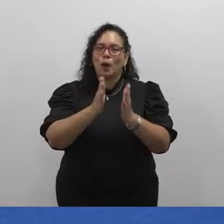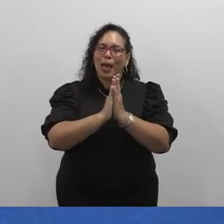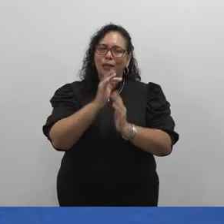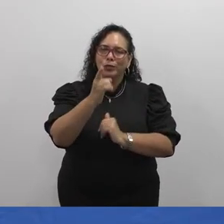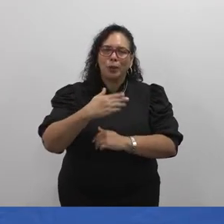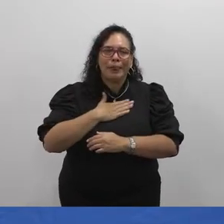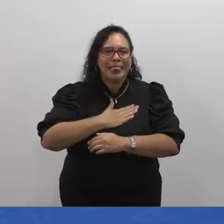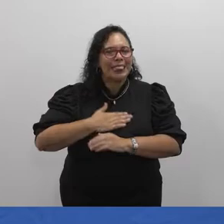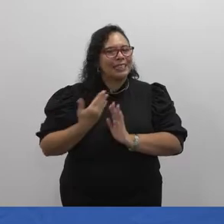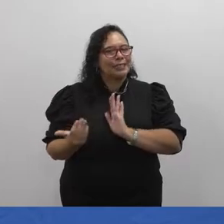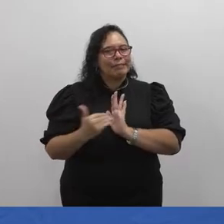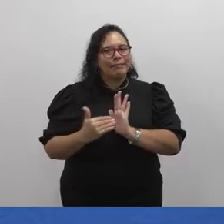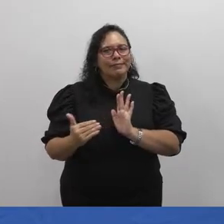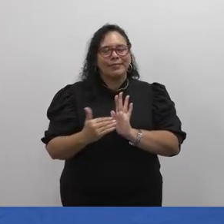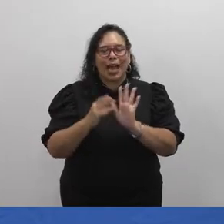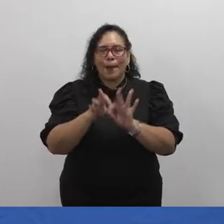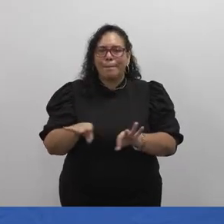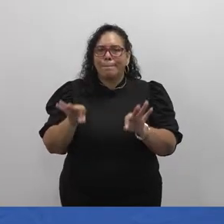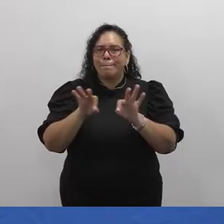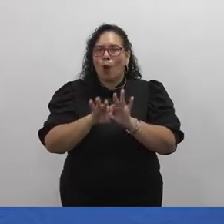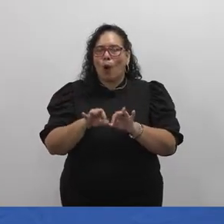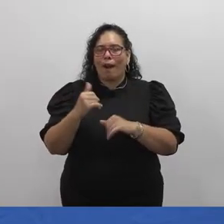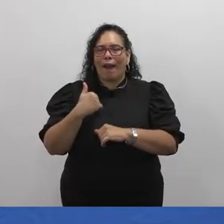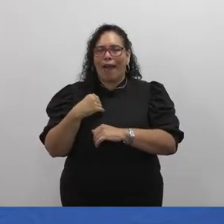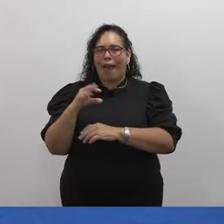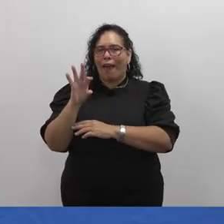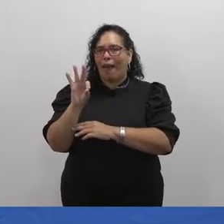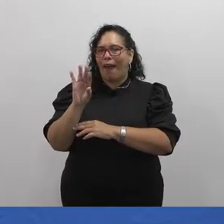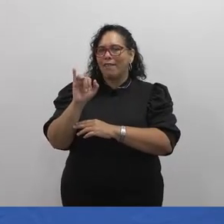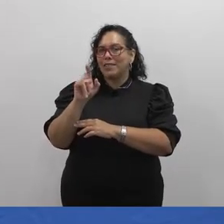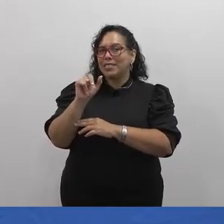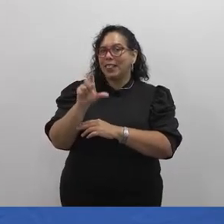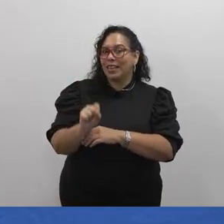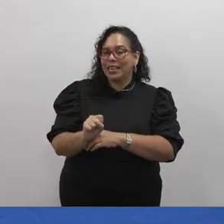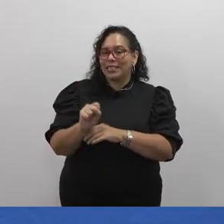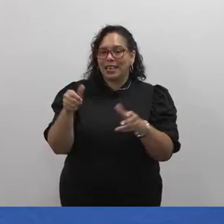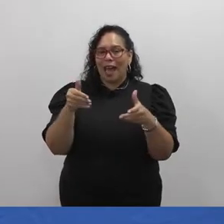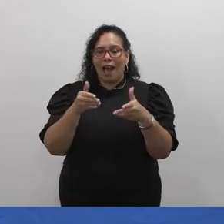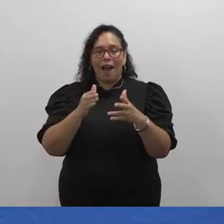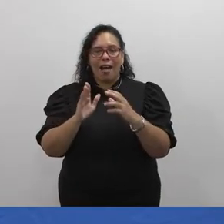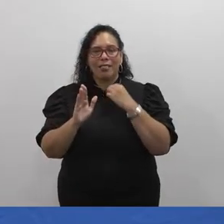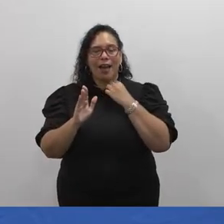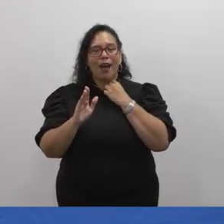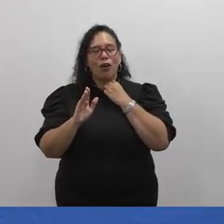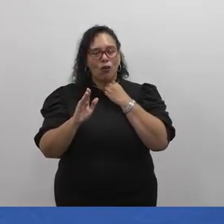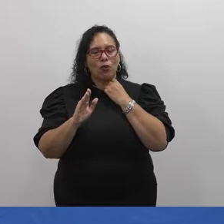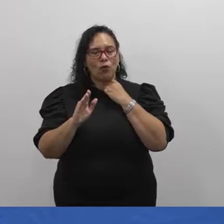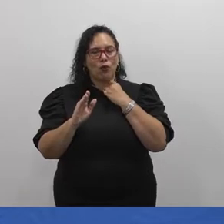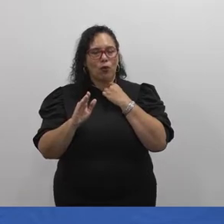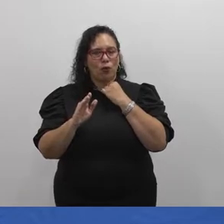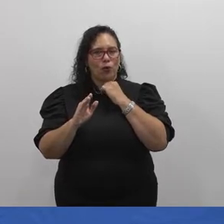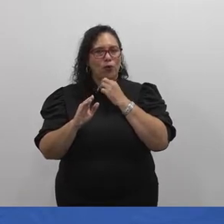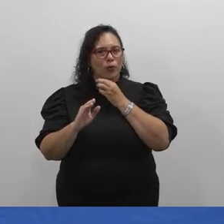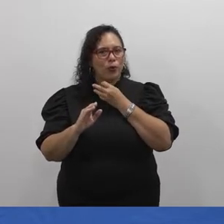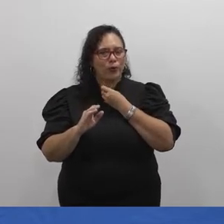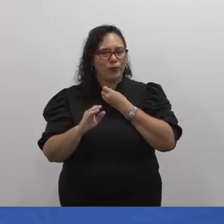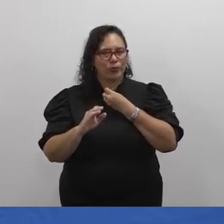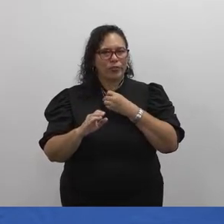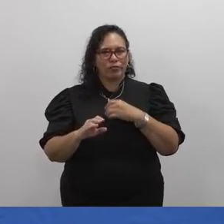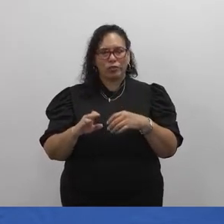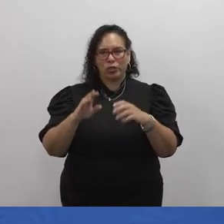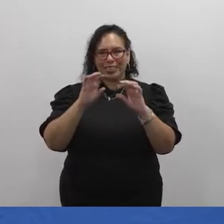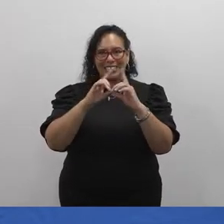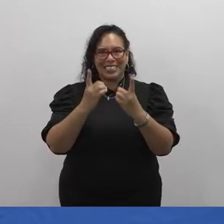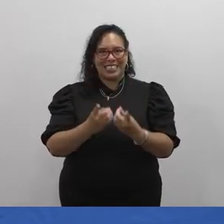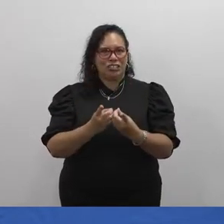is to have facilities that allow for our district, that are necessary for us to fulfill our educational